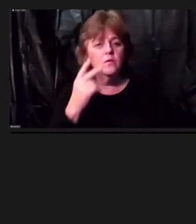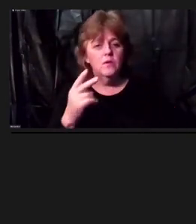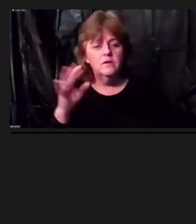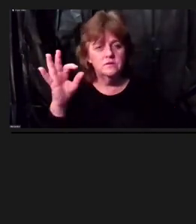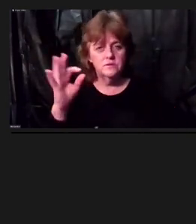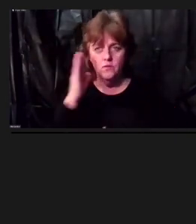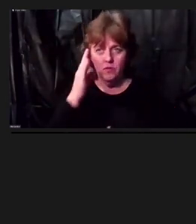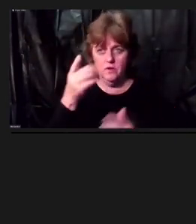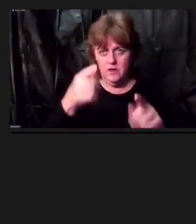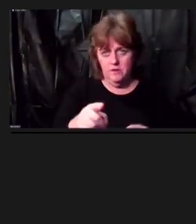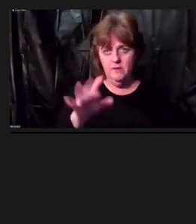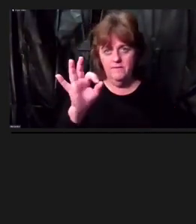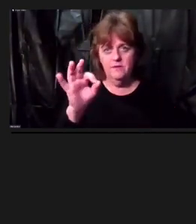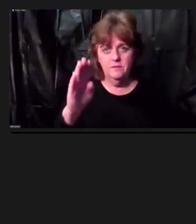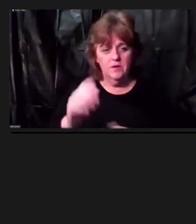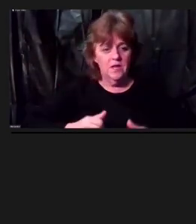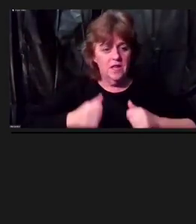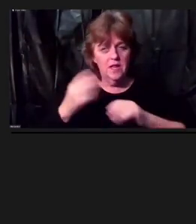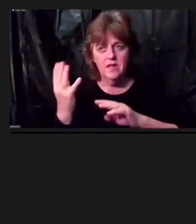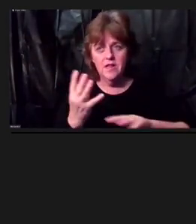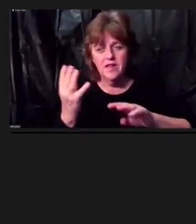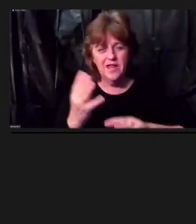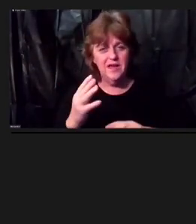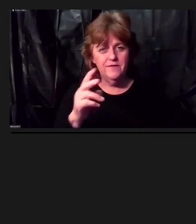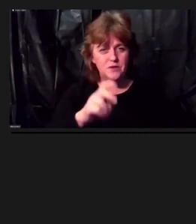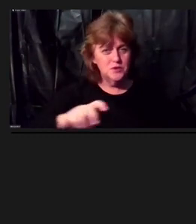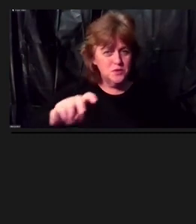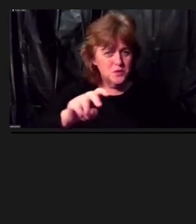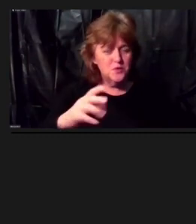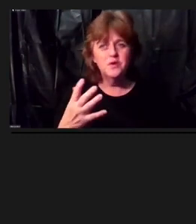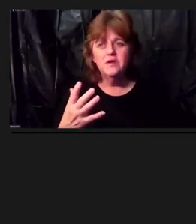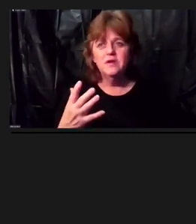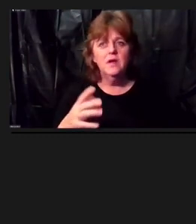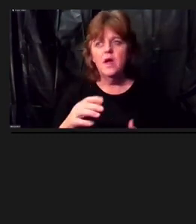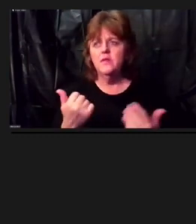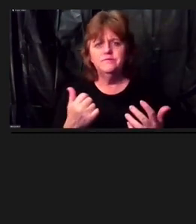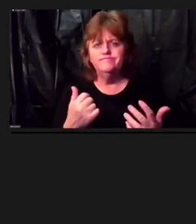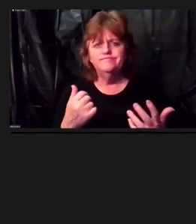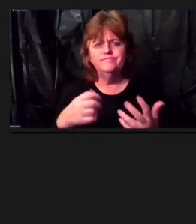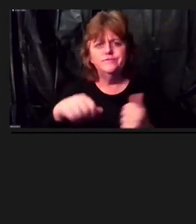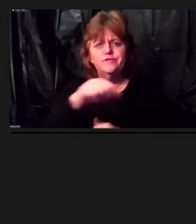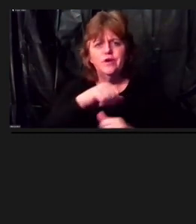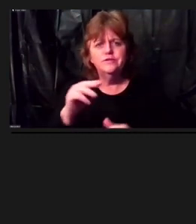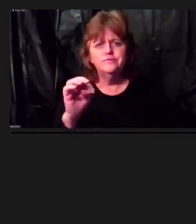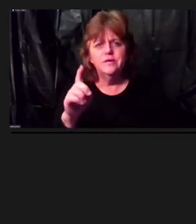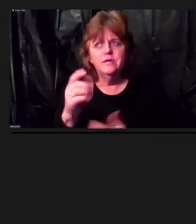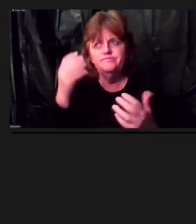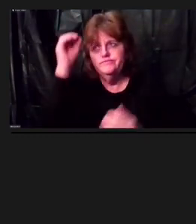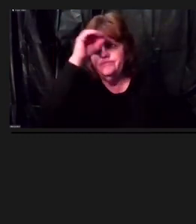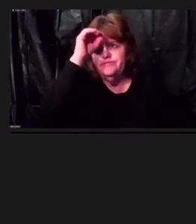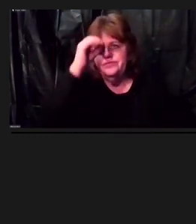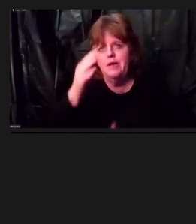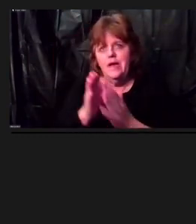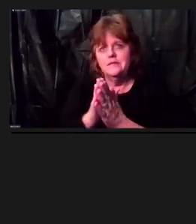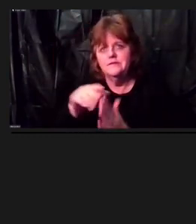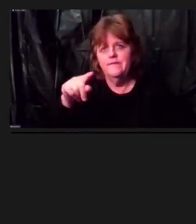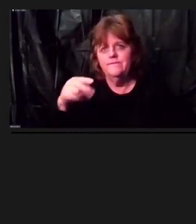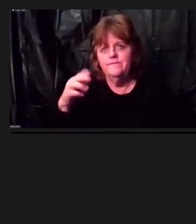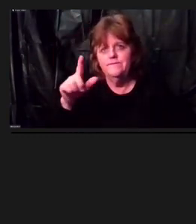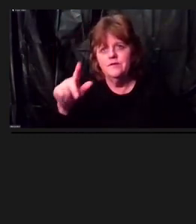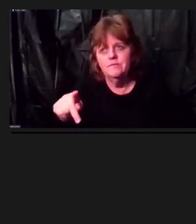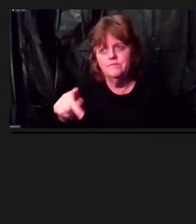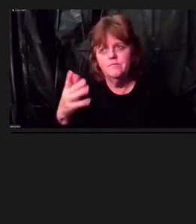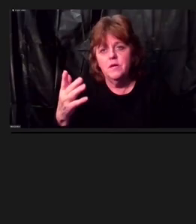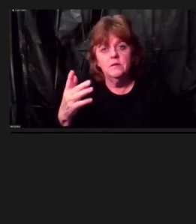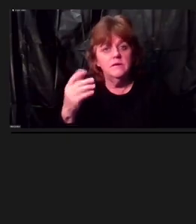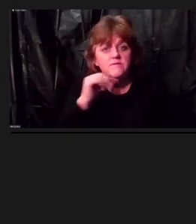tour and maybe some other social media platform, but I don't really know what those are. So maybe I'll talk to Philip about that. But if there's nothing